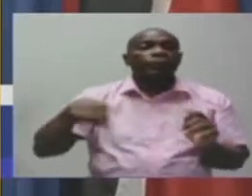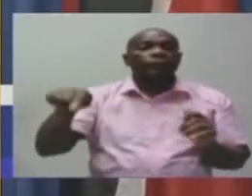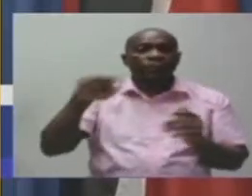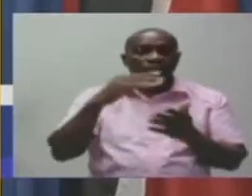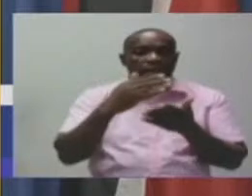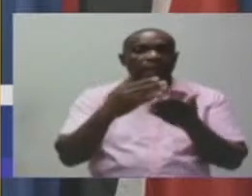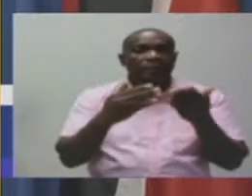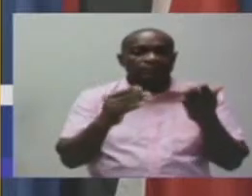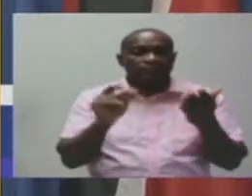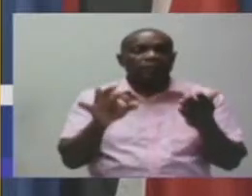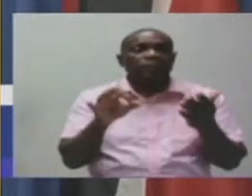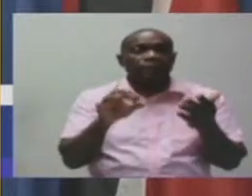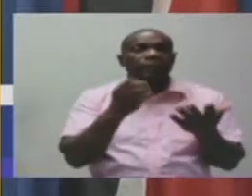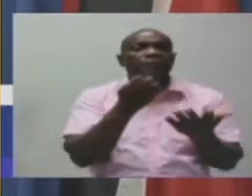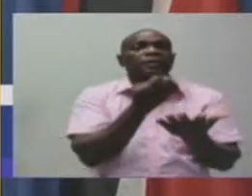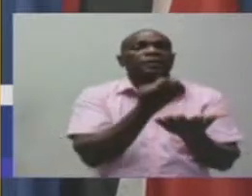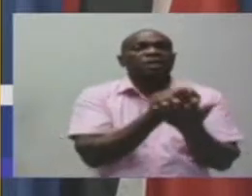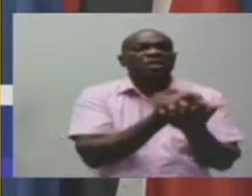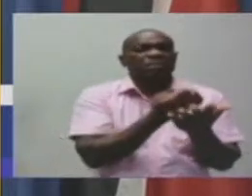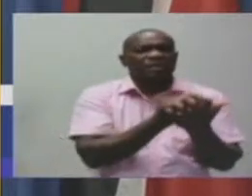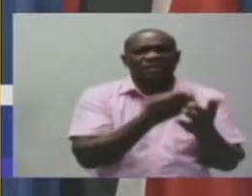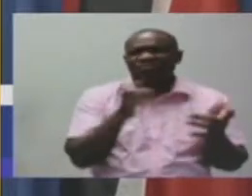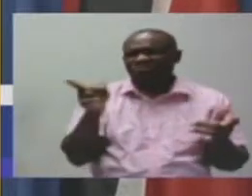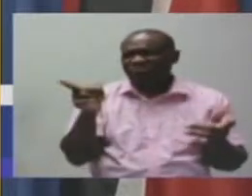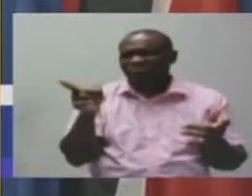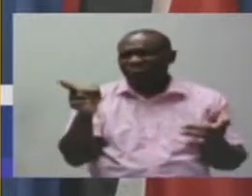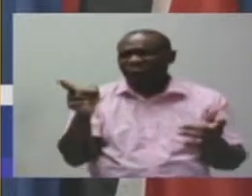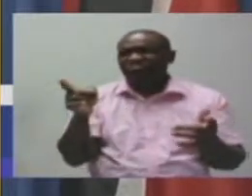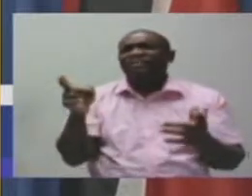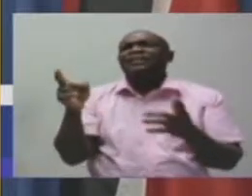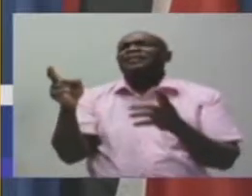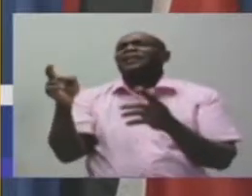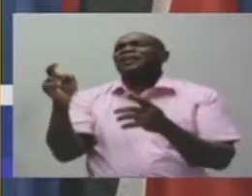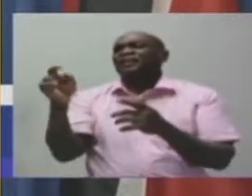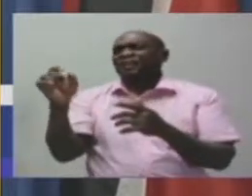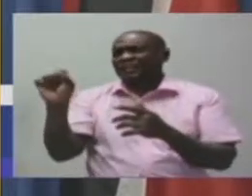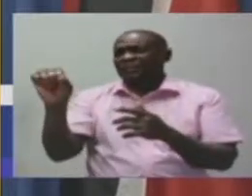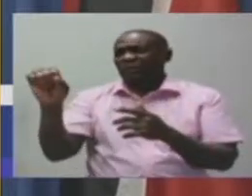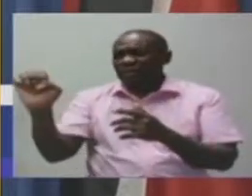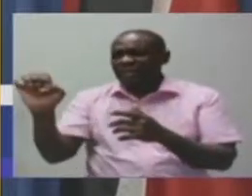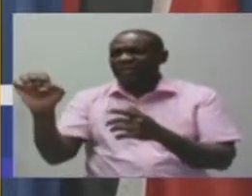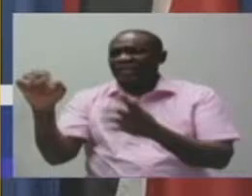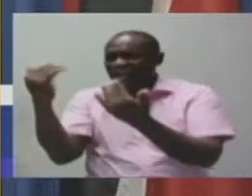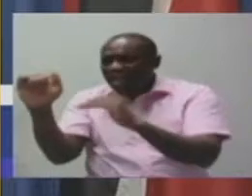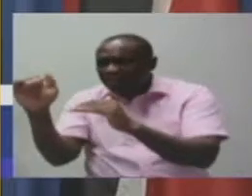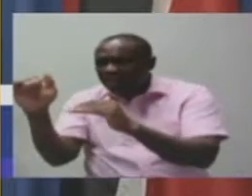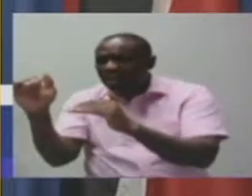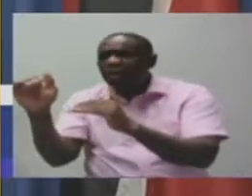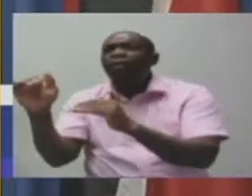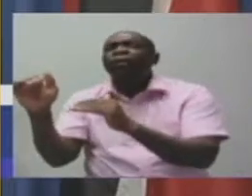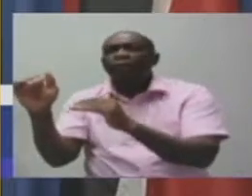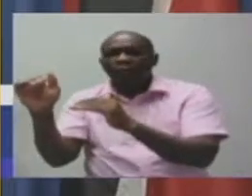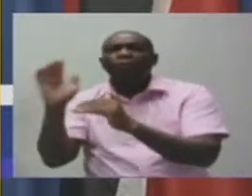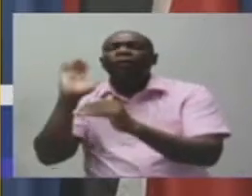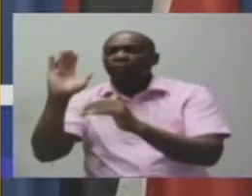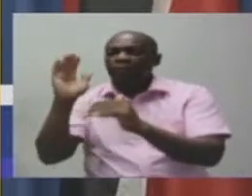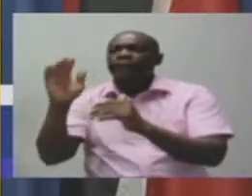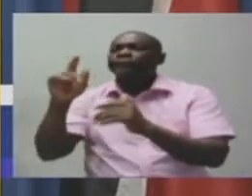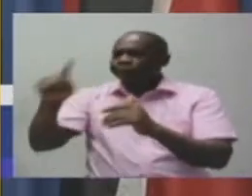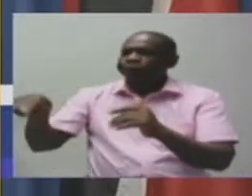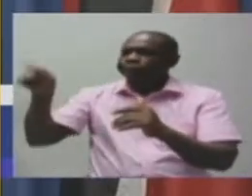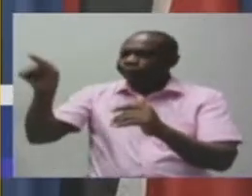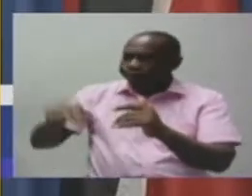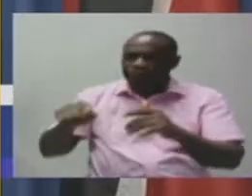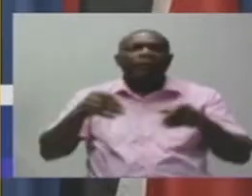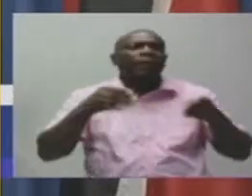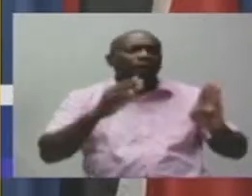of emergency and the curfew is a stricture of some kind, and allow the population to